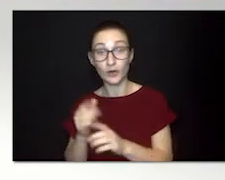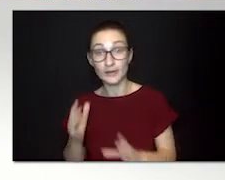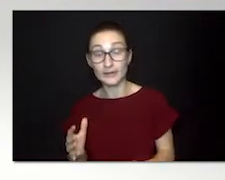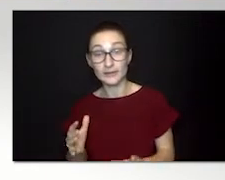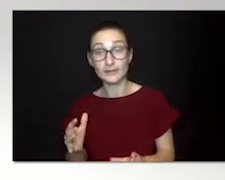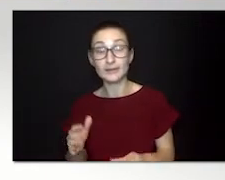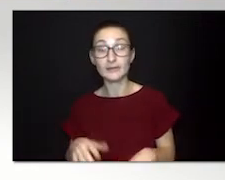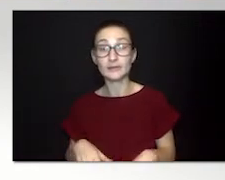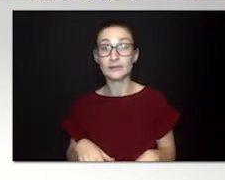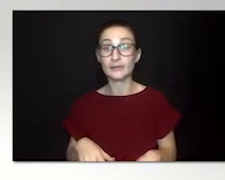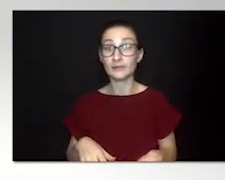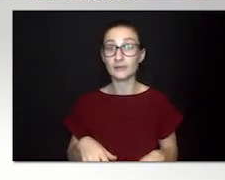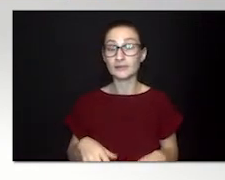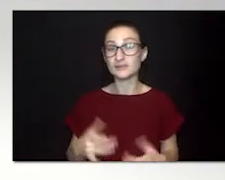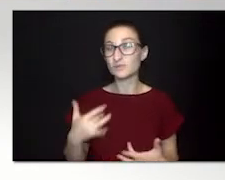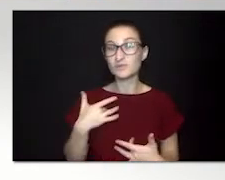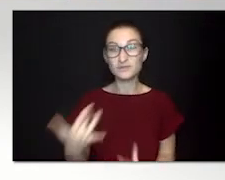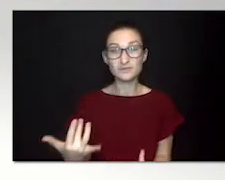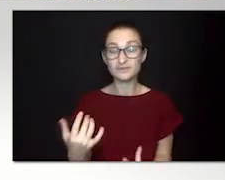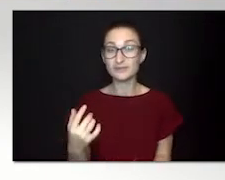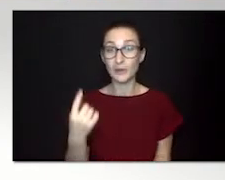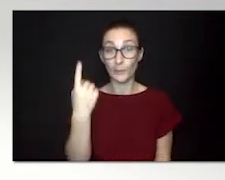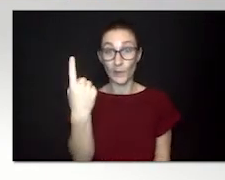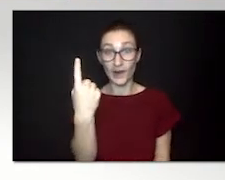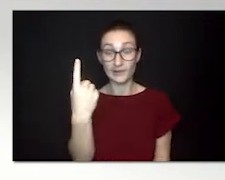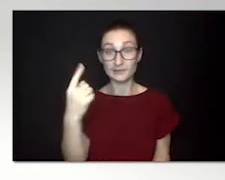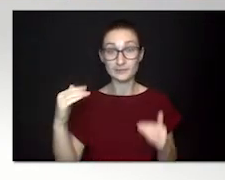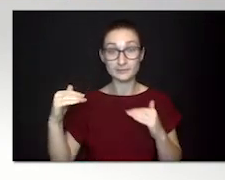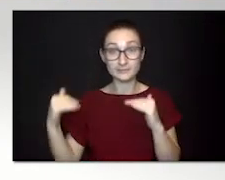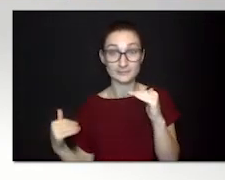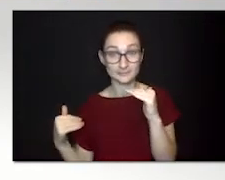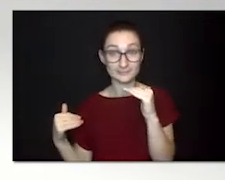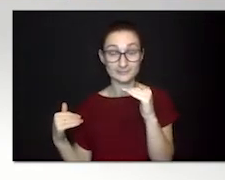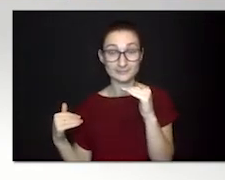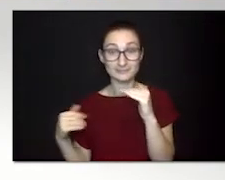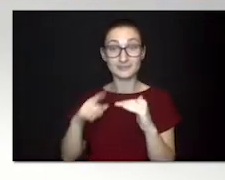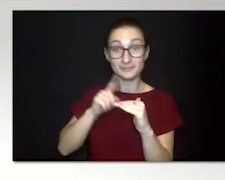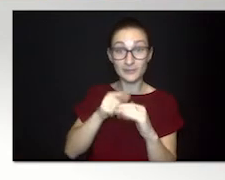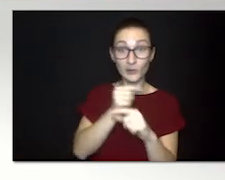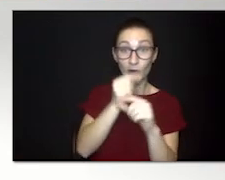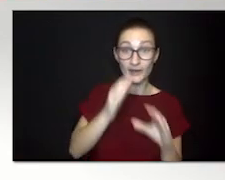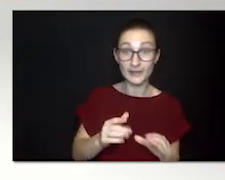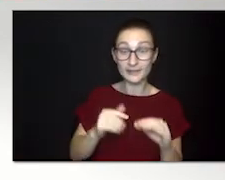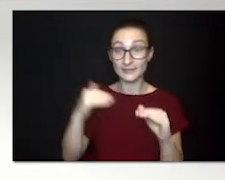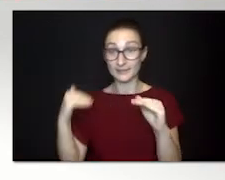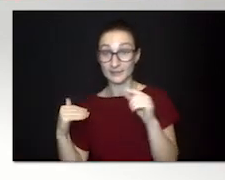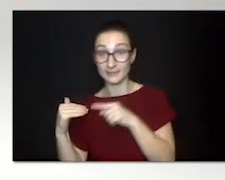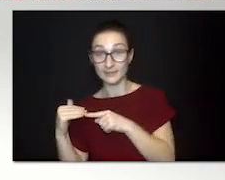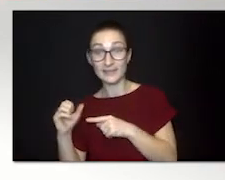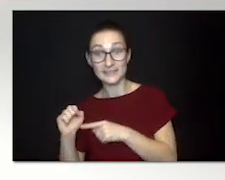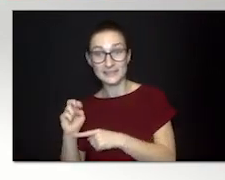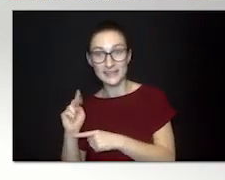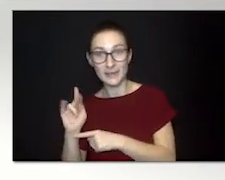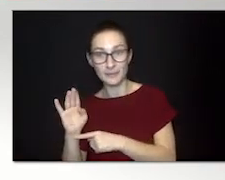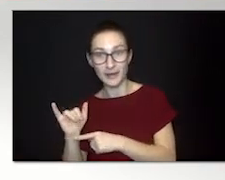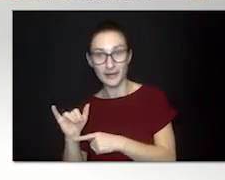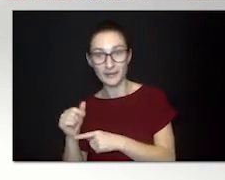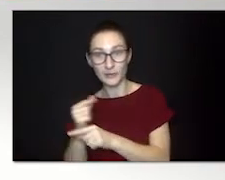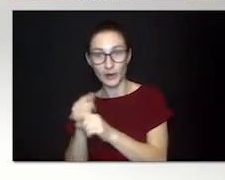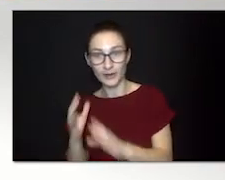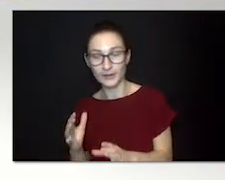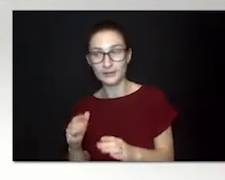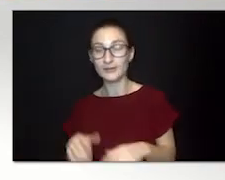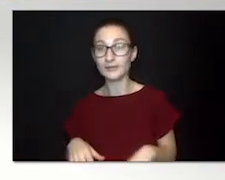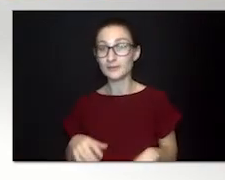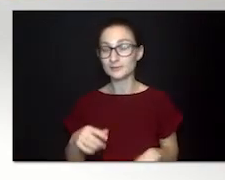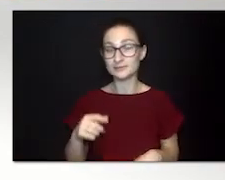neighbor is going to be appointed as standby guardian. So there's usually only going to be like one level of standby guardian officially appointed by the court at